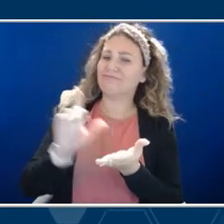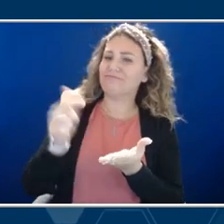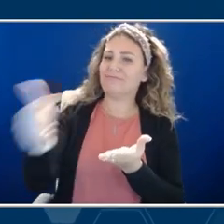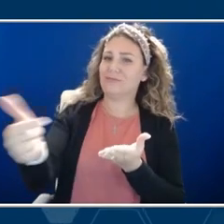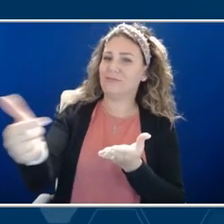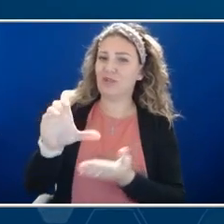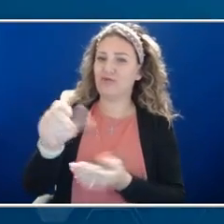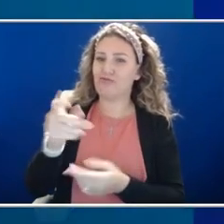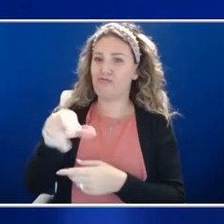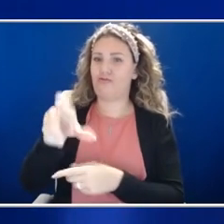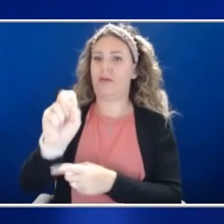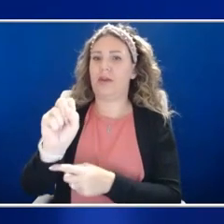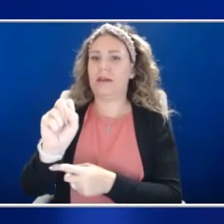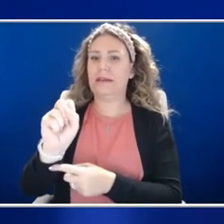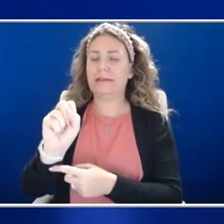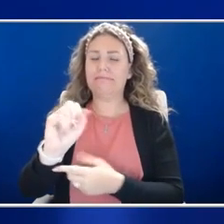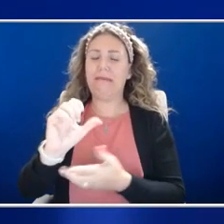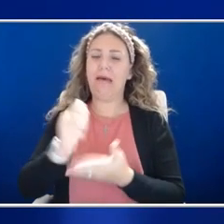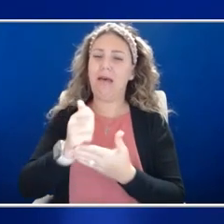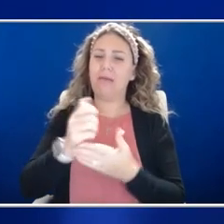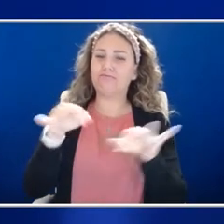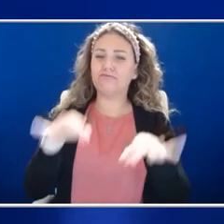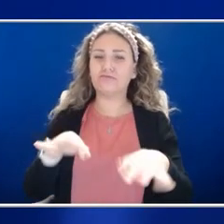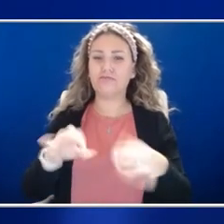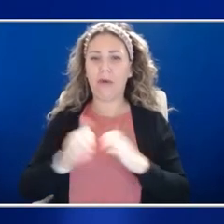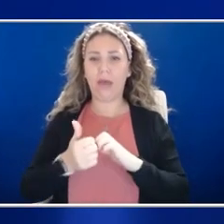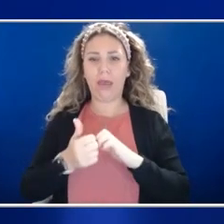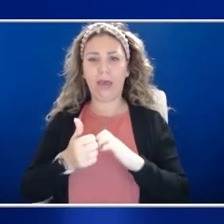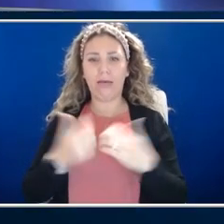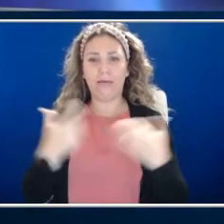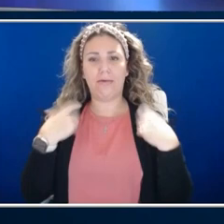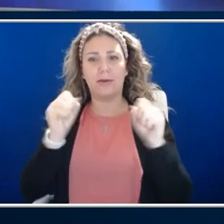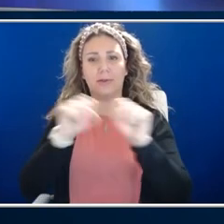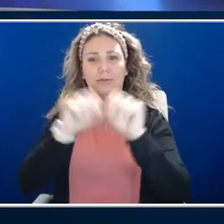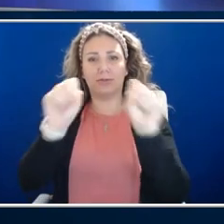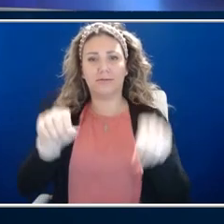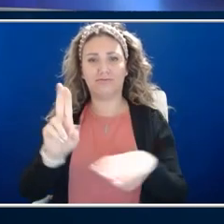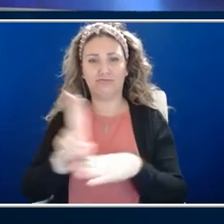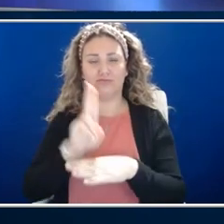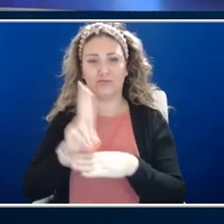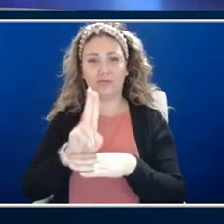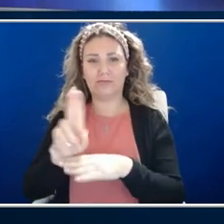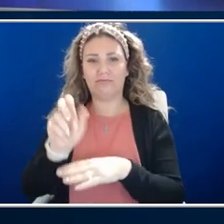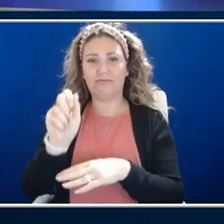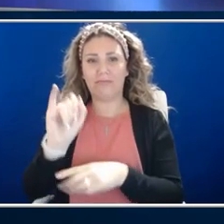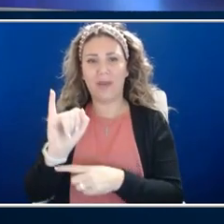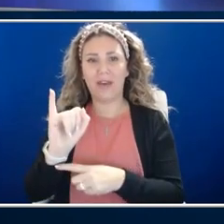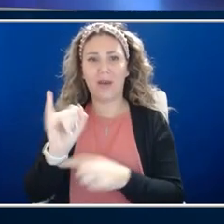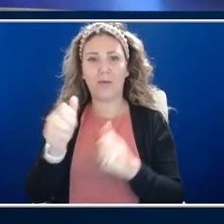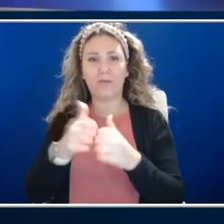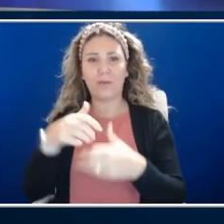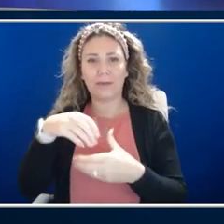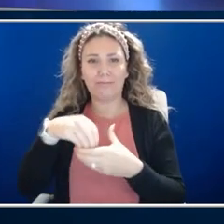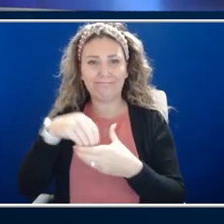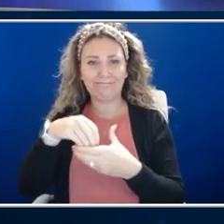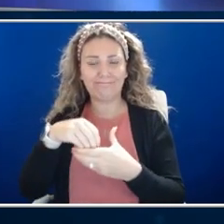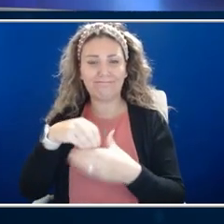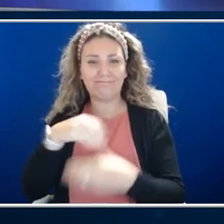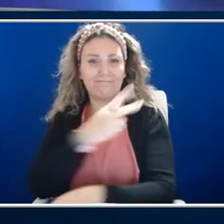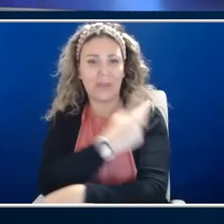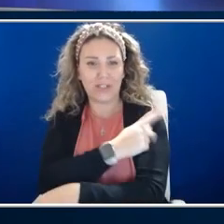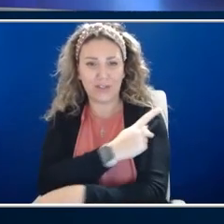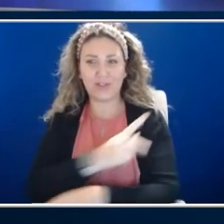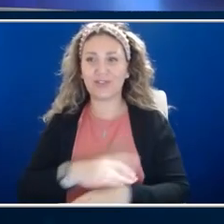health system is rapidly increasing its use of AI in the care of patients. Chris.